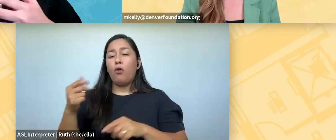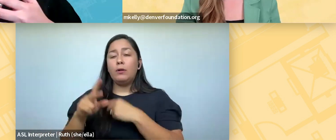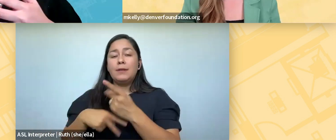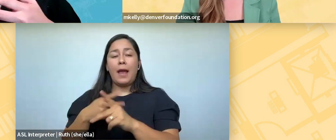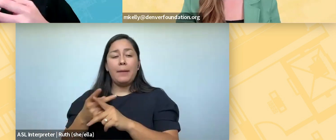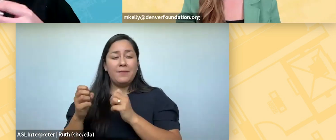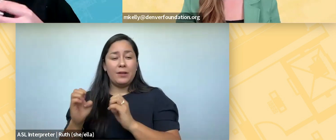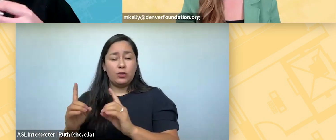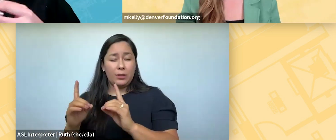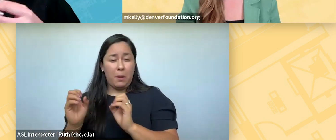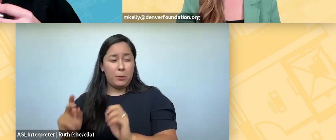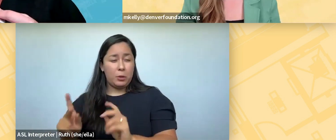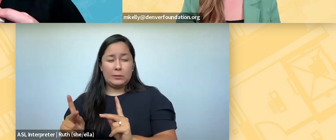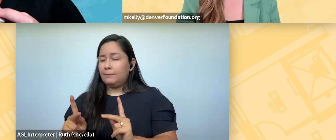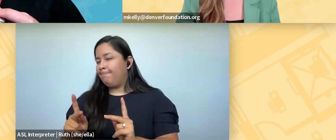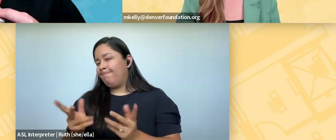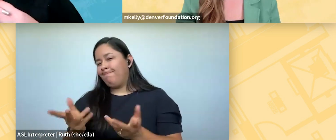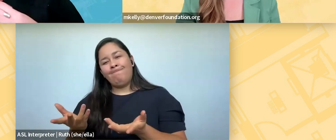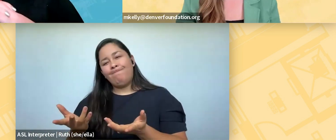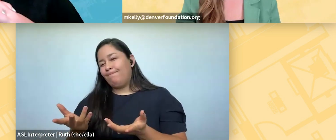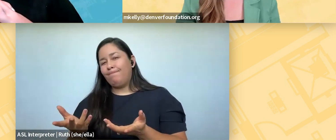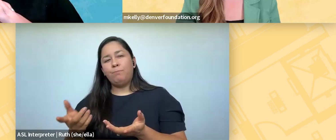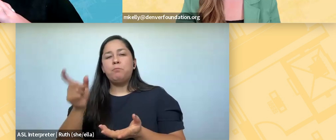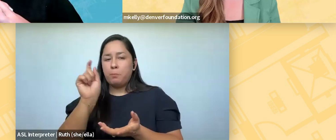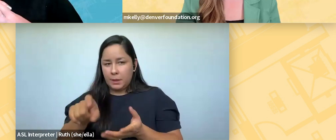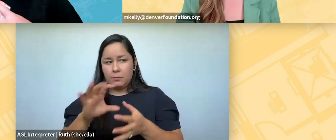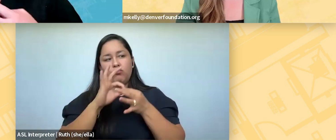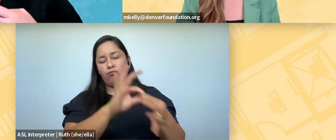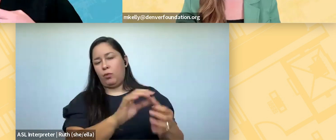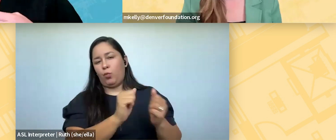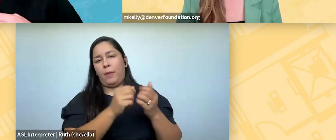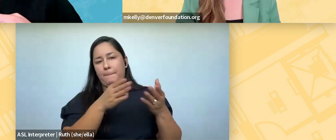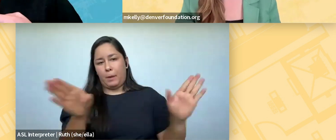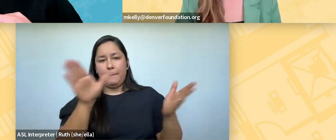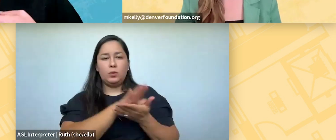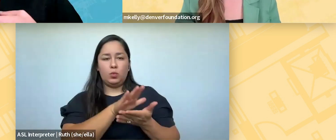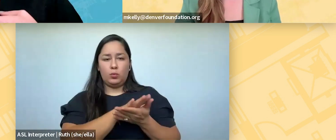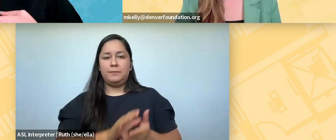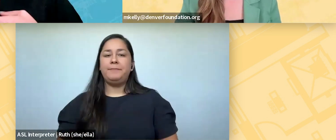opportunities, that's not what the community grants program is funding at this time.